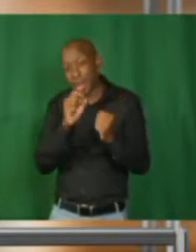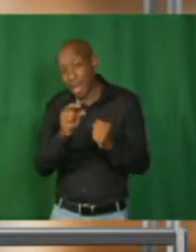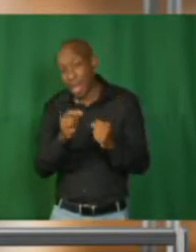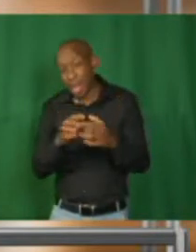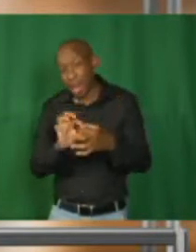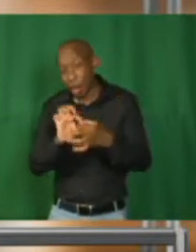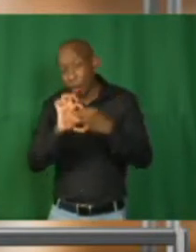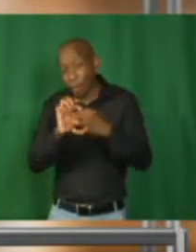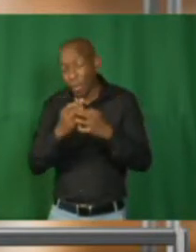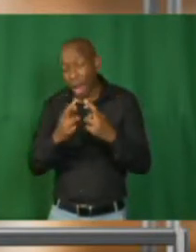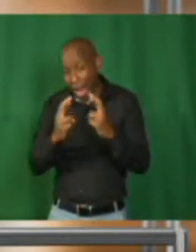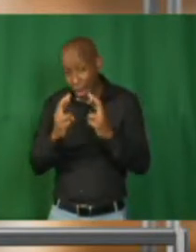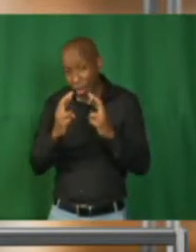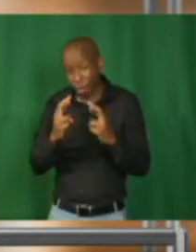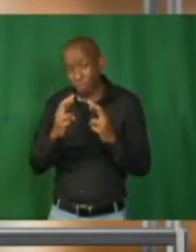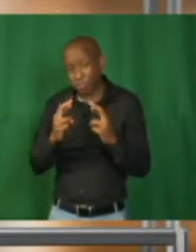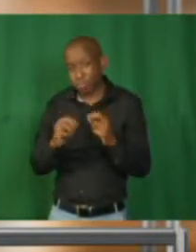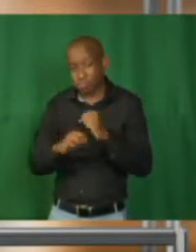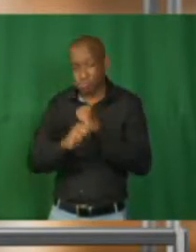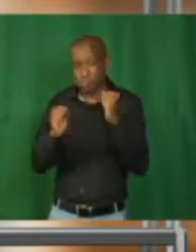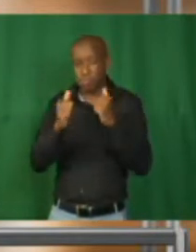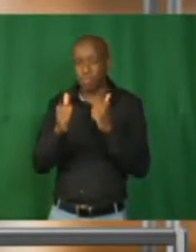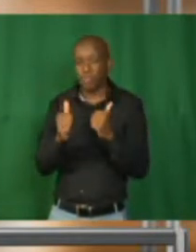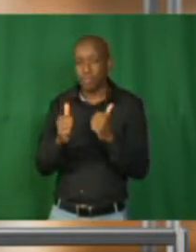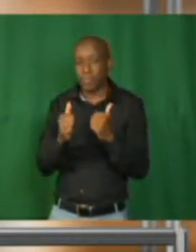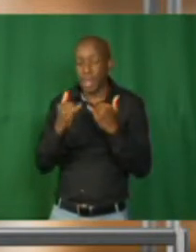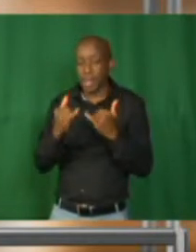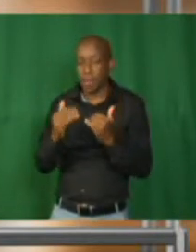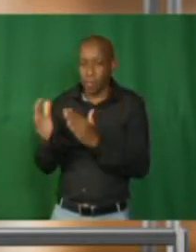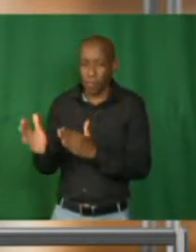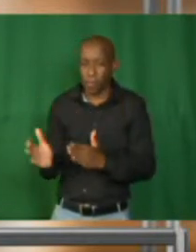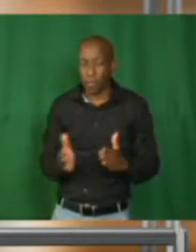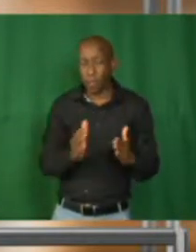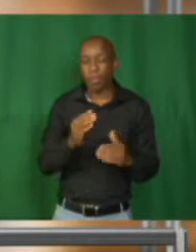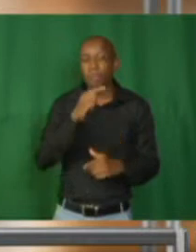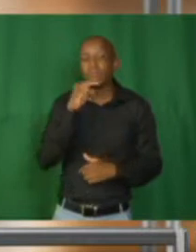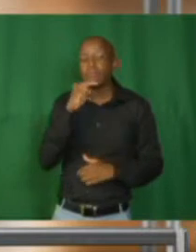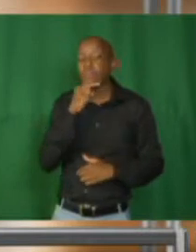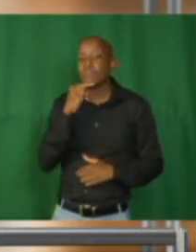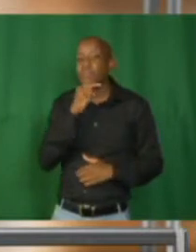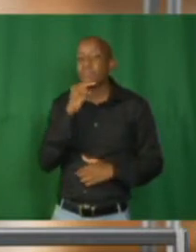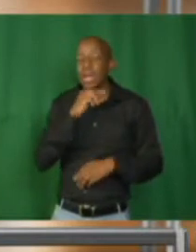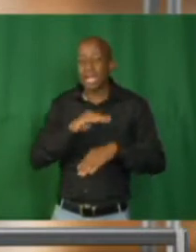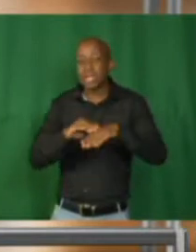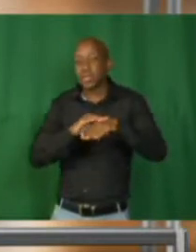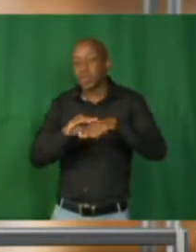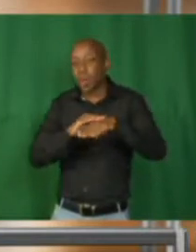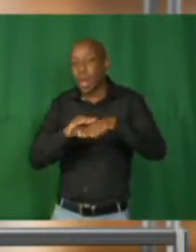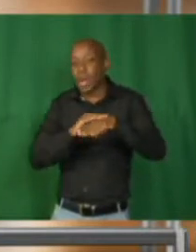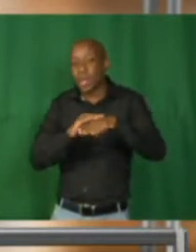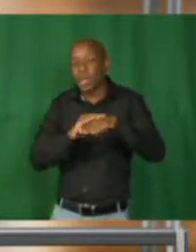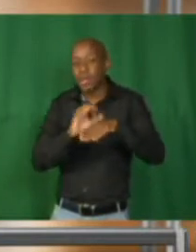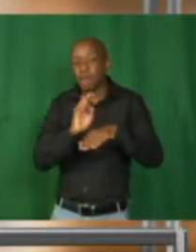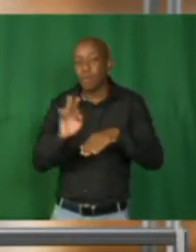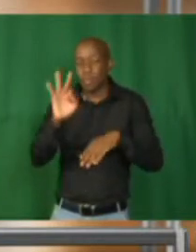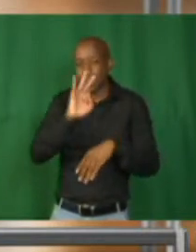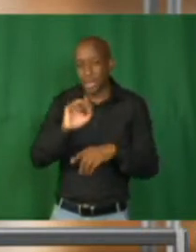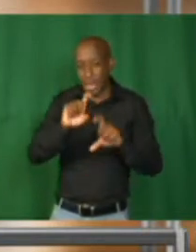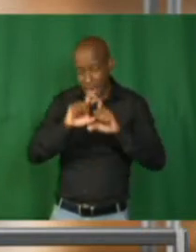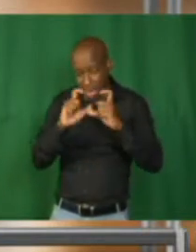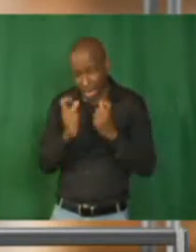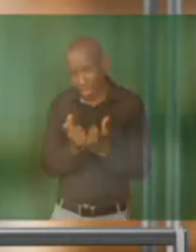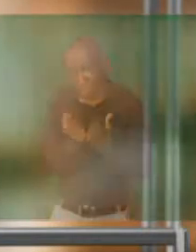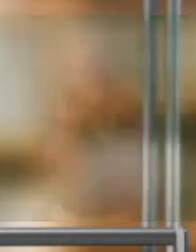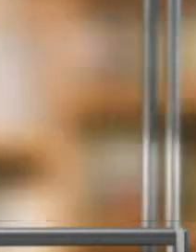that you got that. Up next is my colleague Lerato Mabilisa with the Siswati Form 3 class with